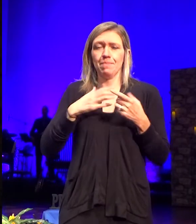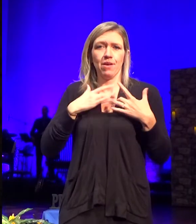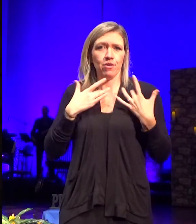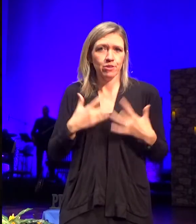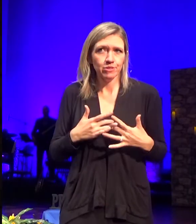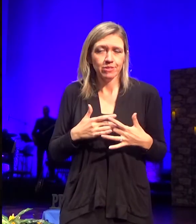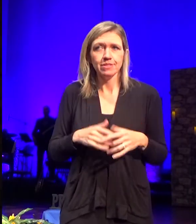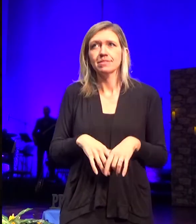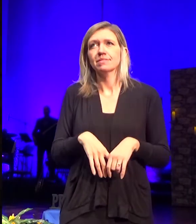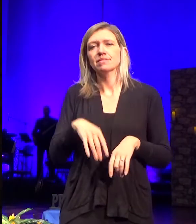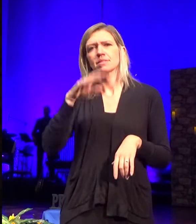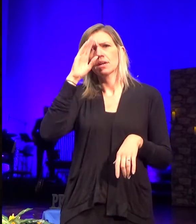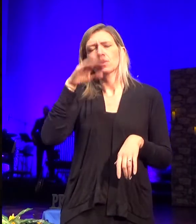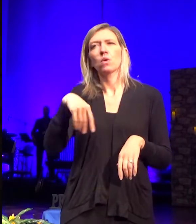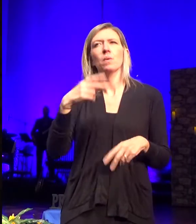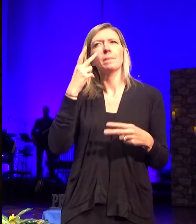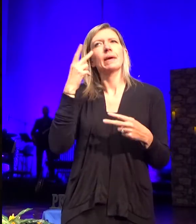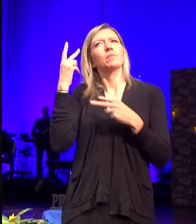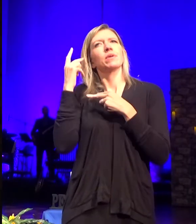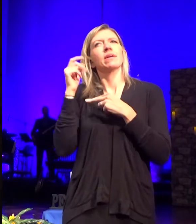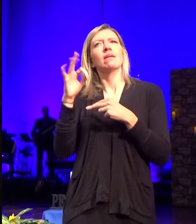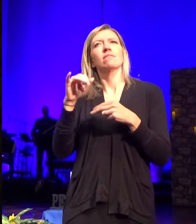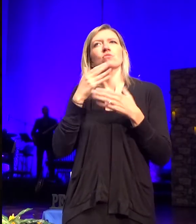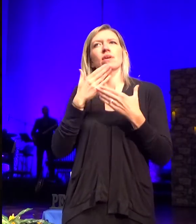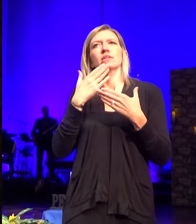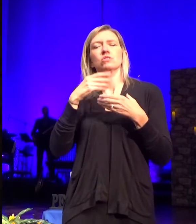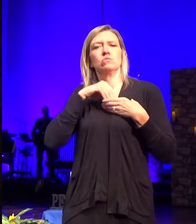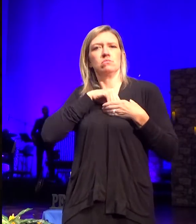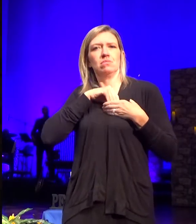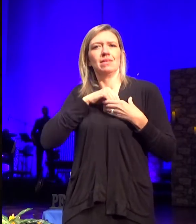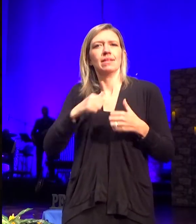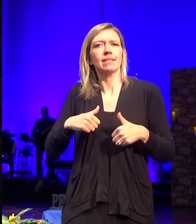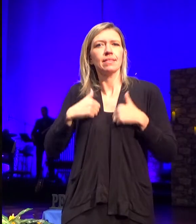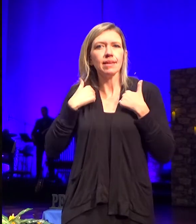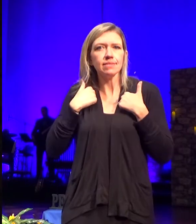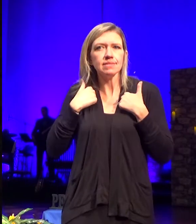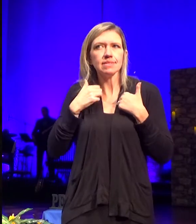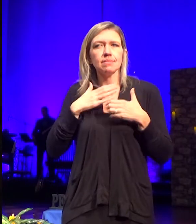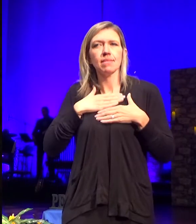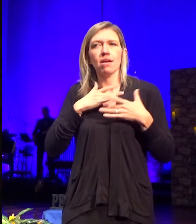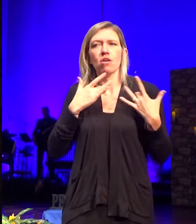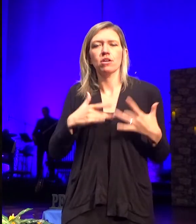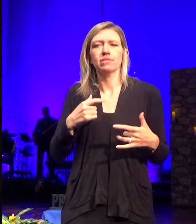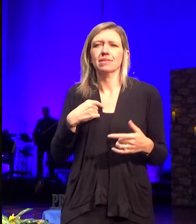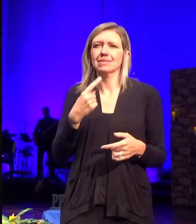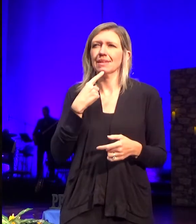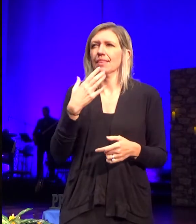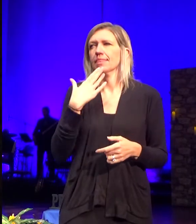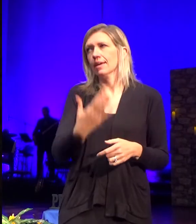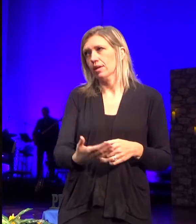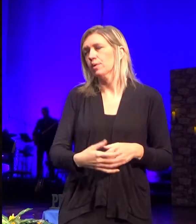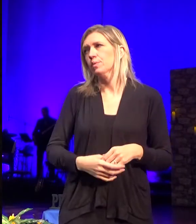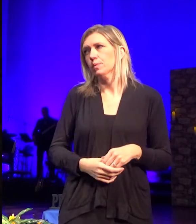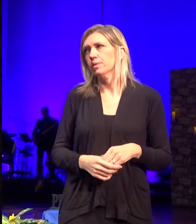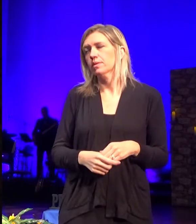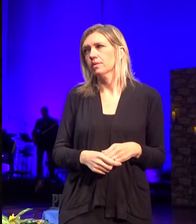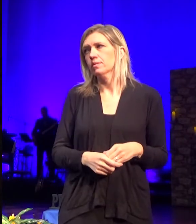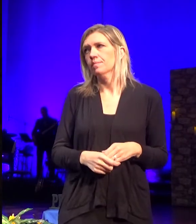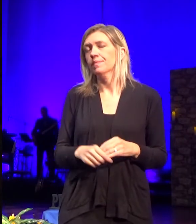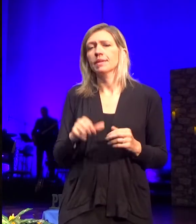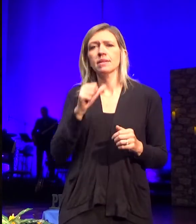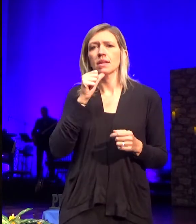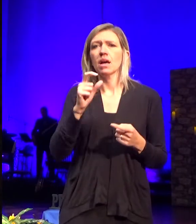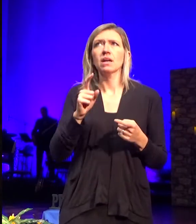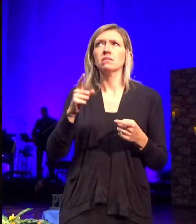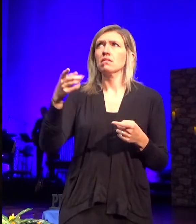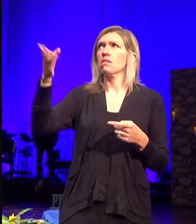and I know the memory of that gratitude lives within my heart, I say thank you. Not to a God